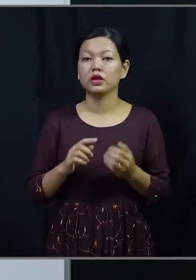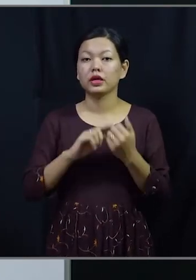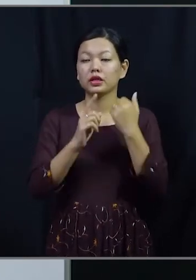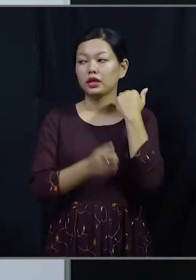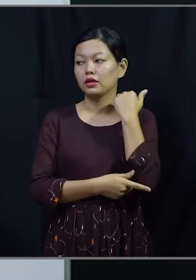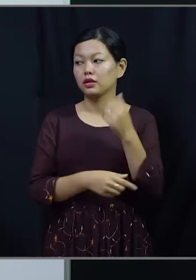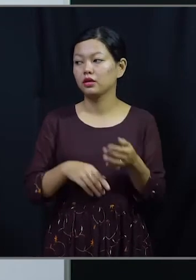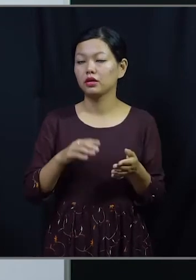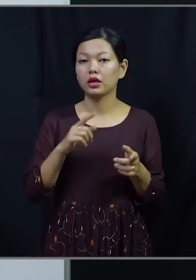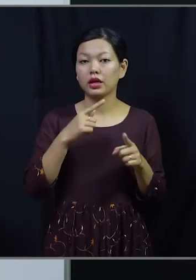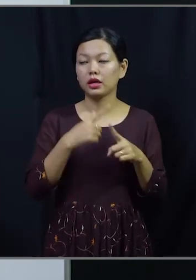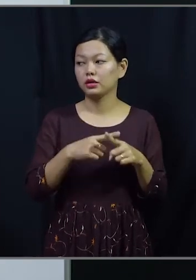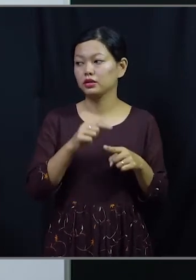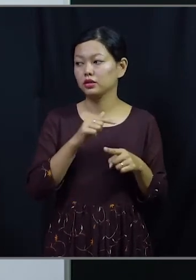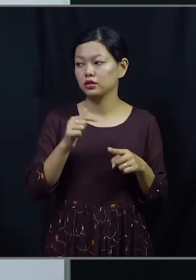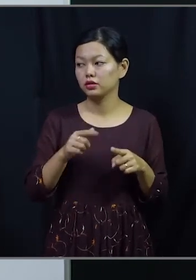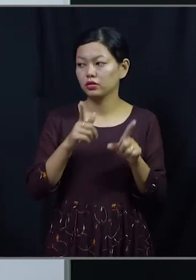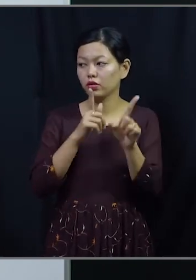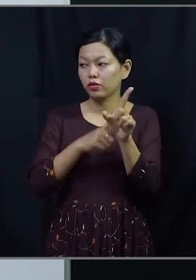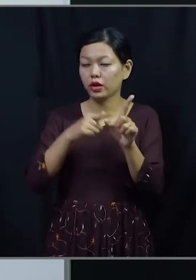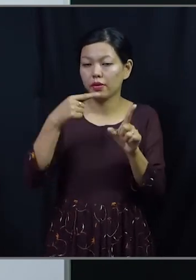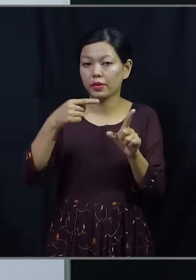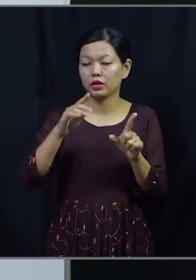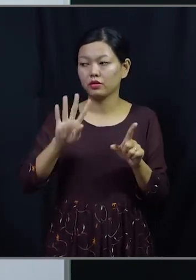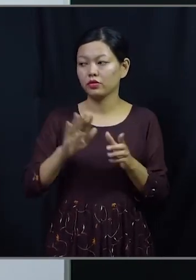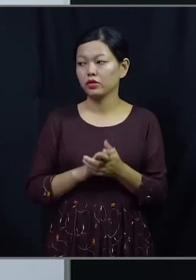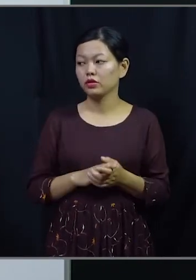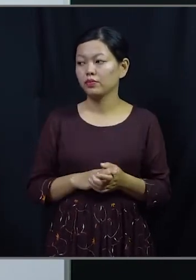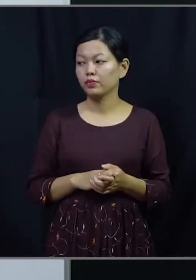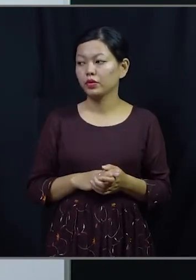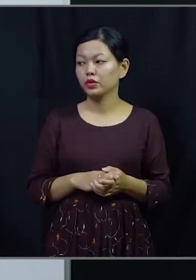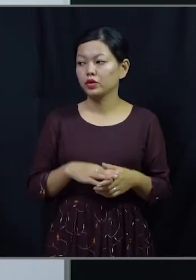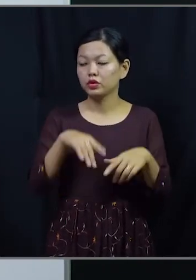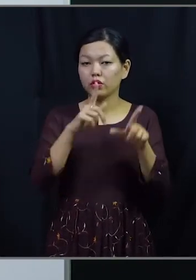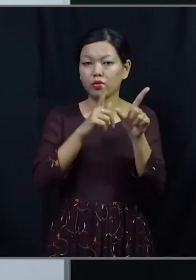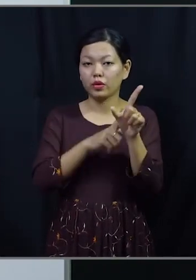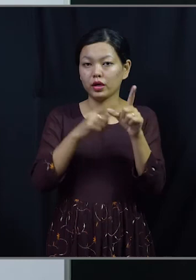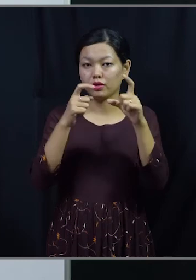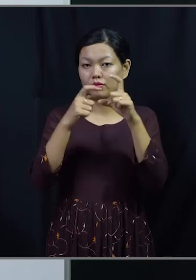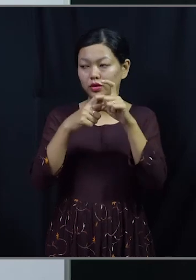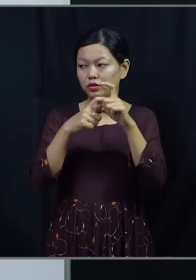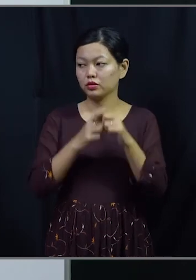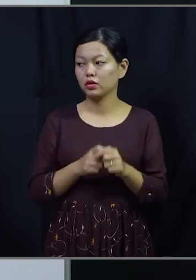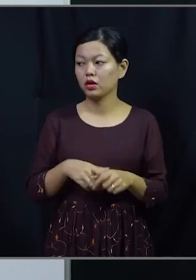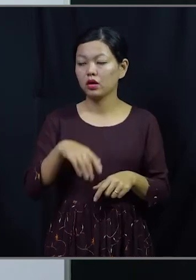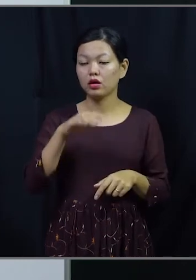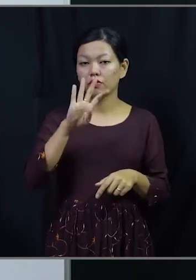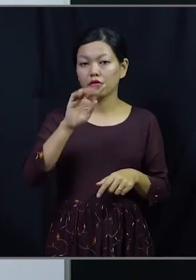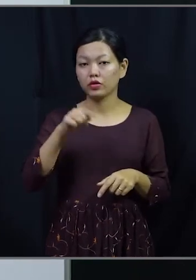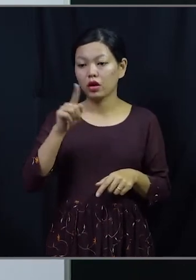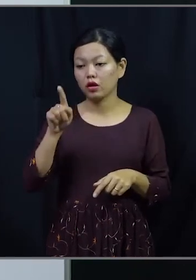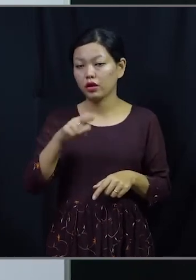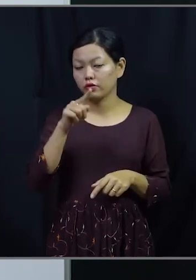value we get an x value, right? Okay, so for every y belongs to 4 comma infinity, this is